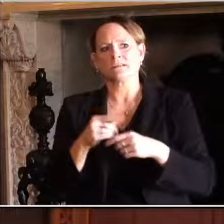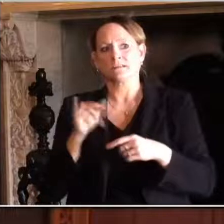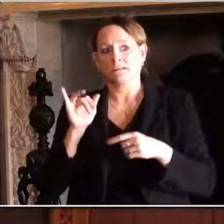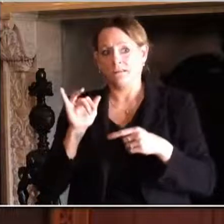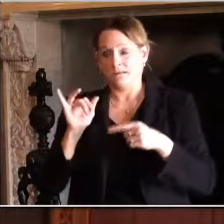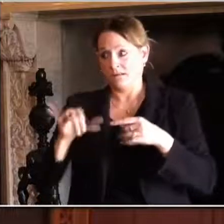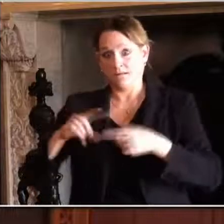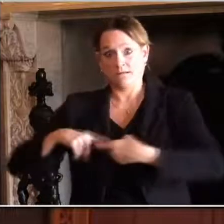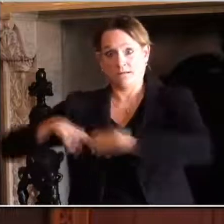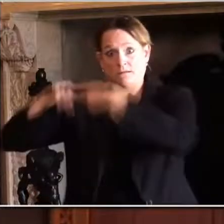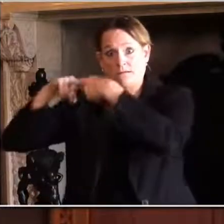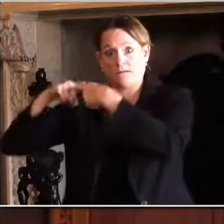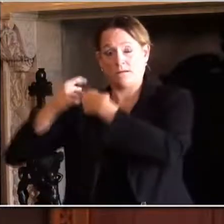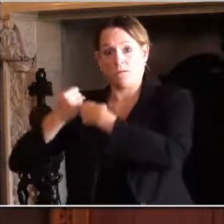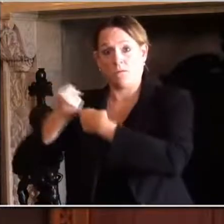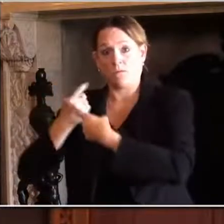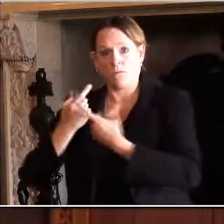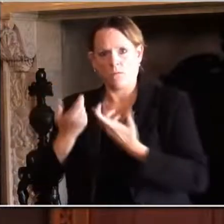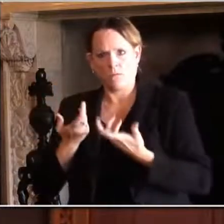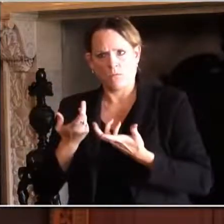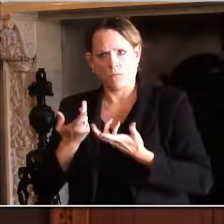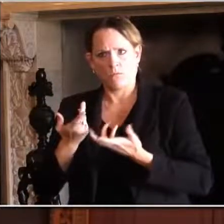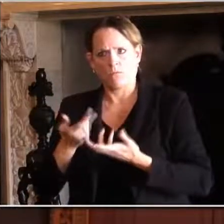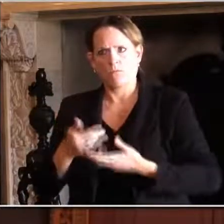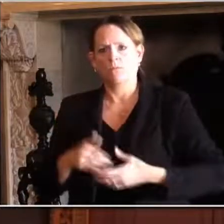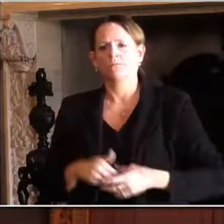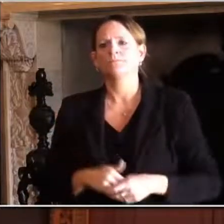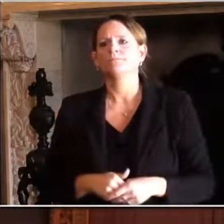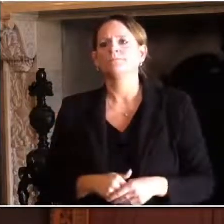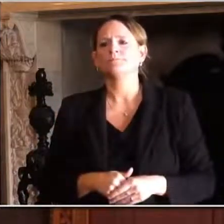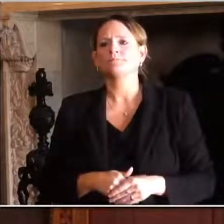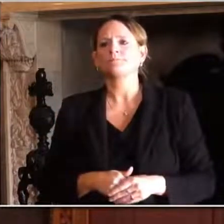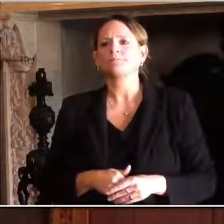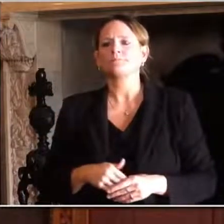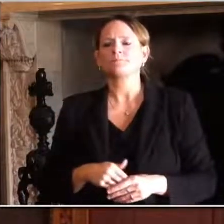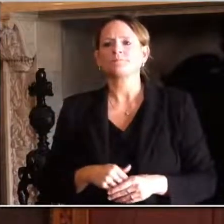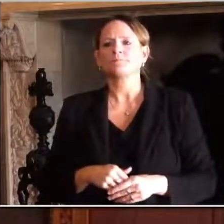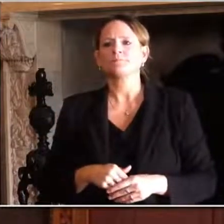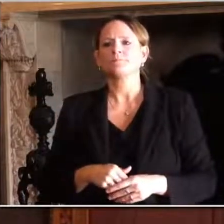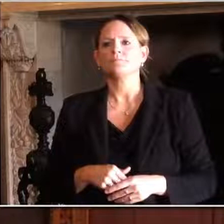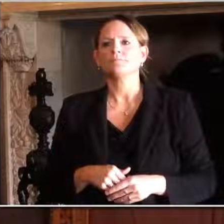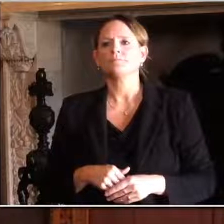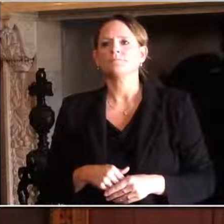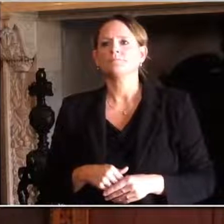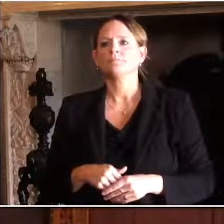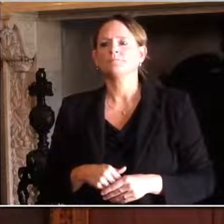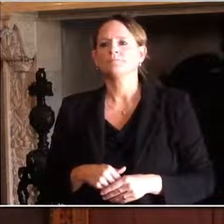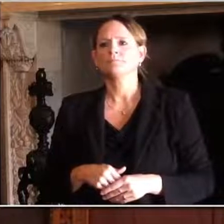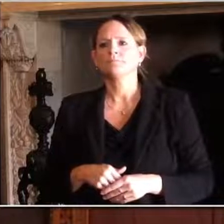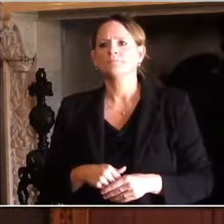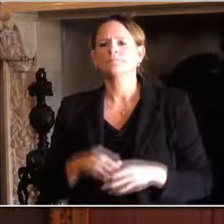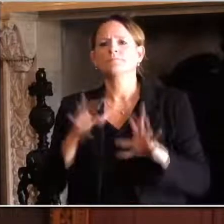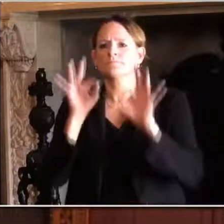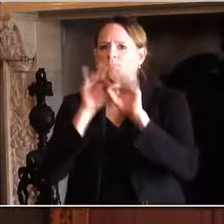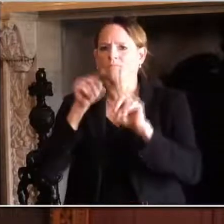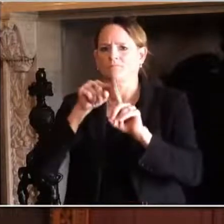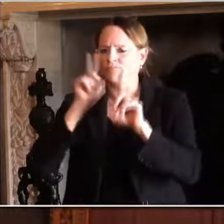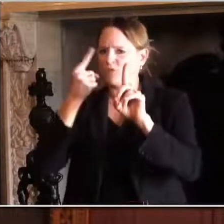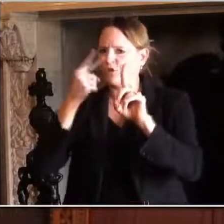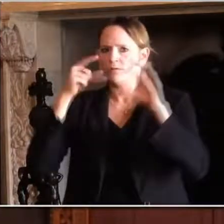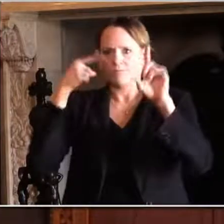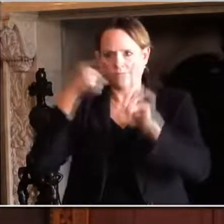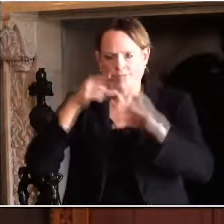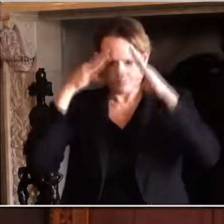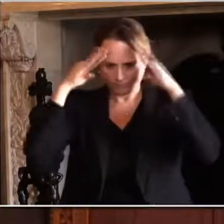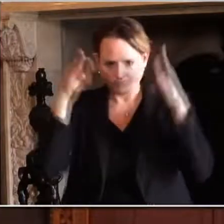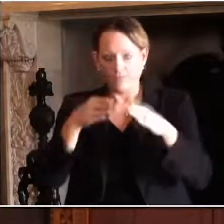this order in good shape around the issue of masks, and so that's going to be consuming us